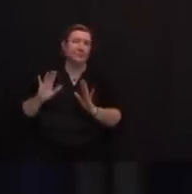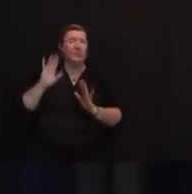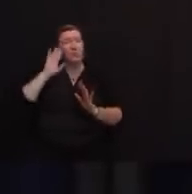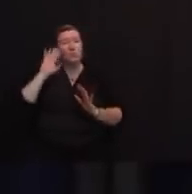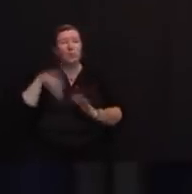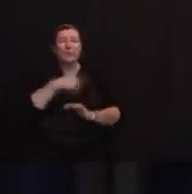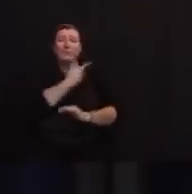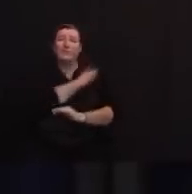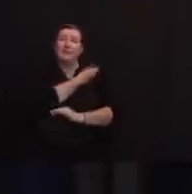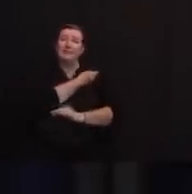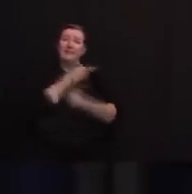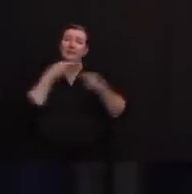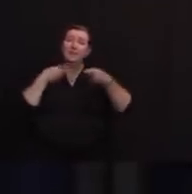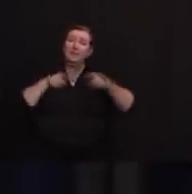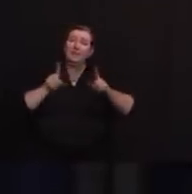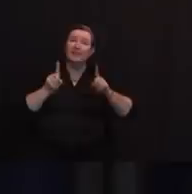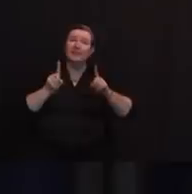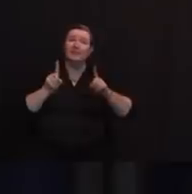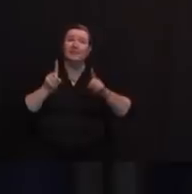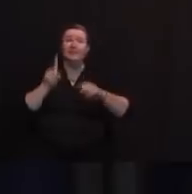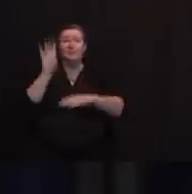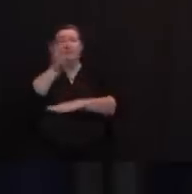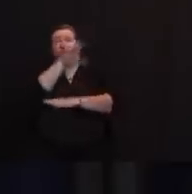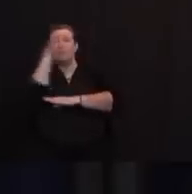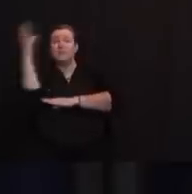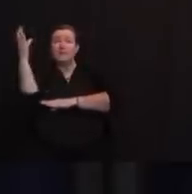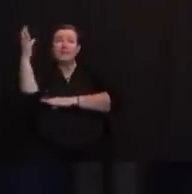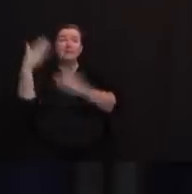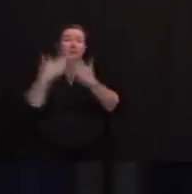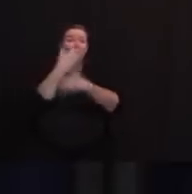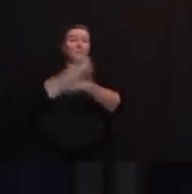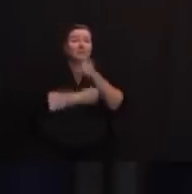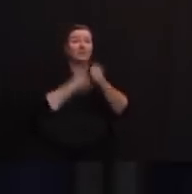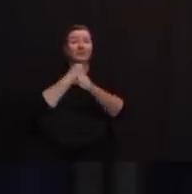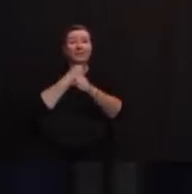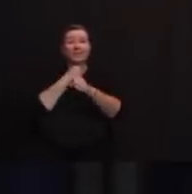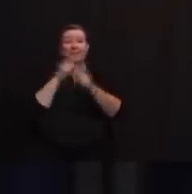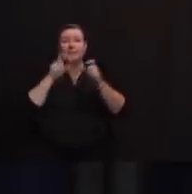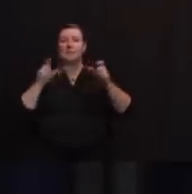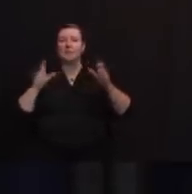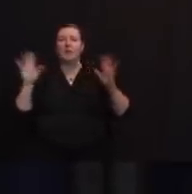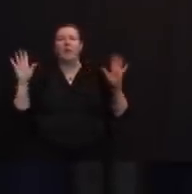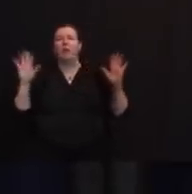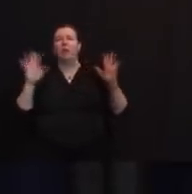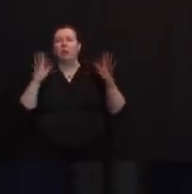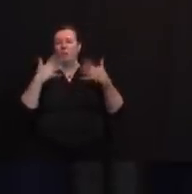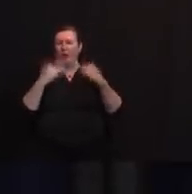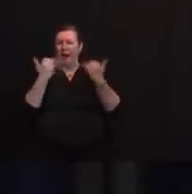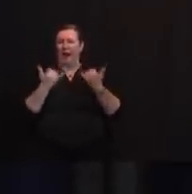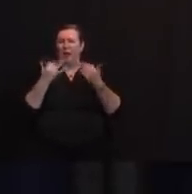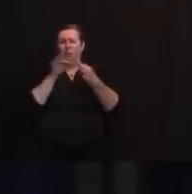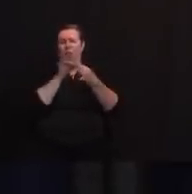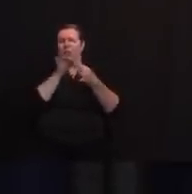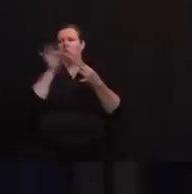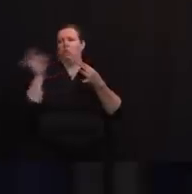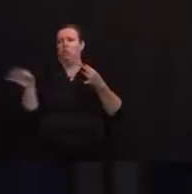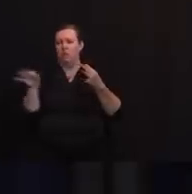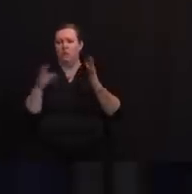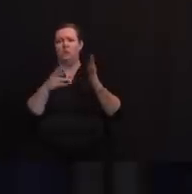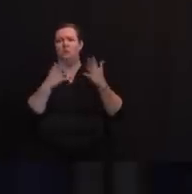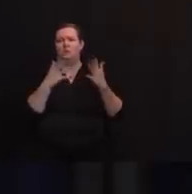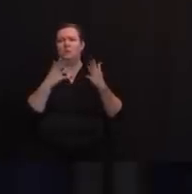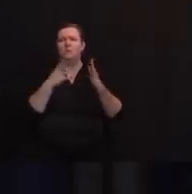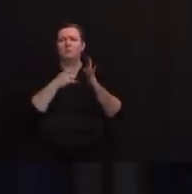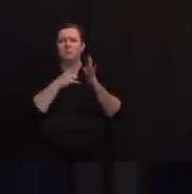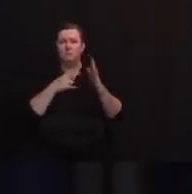the holidays did delay people from signing up. So healthcare workers are lining up